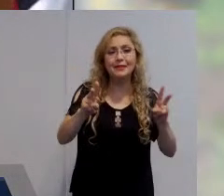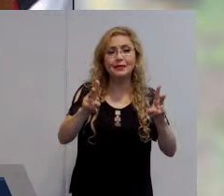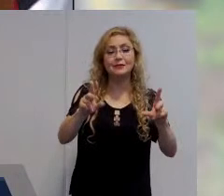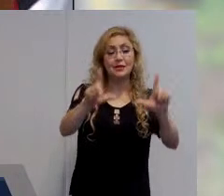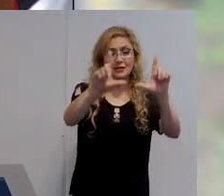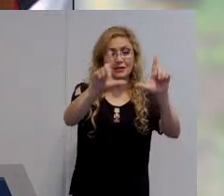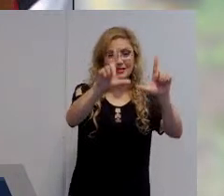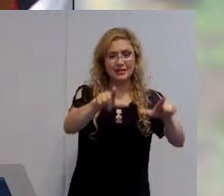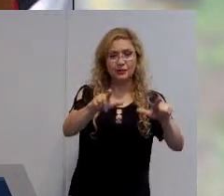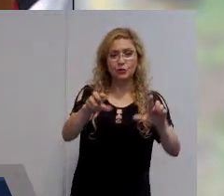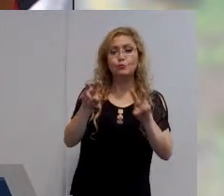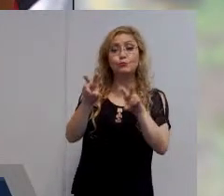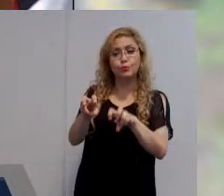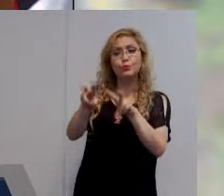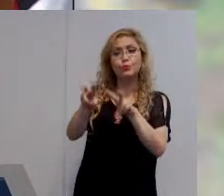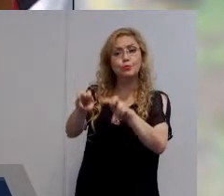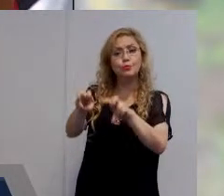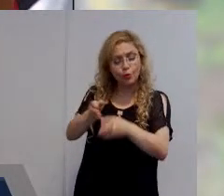I am glad